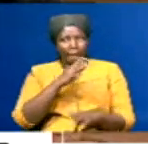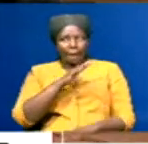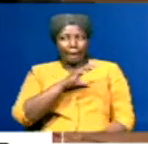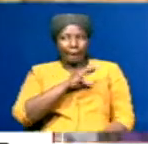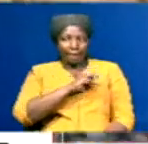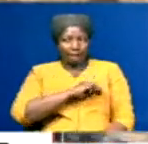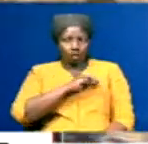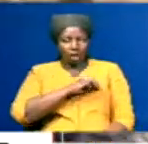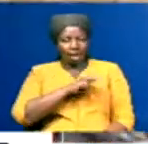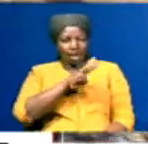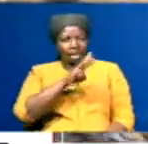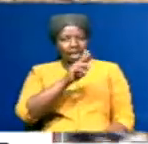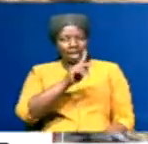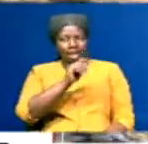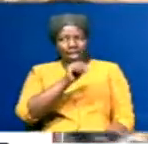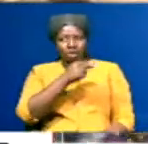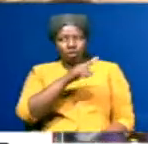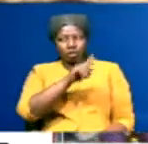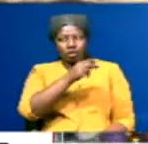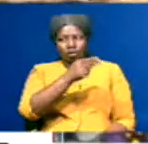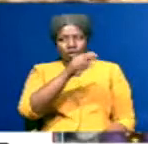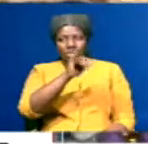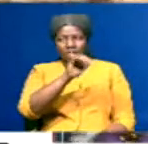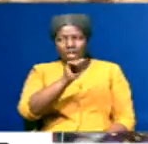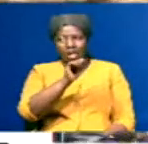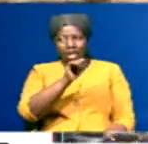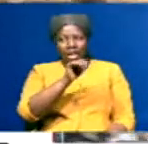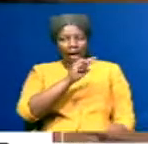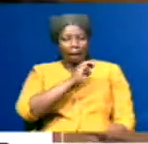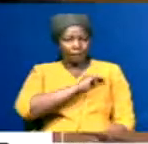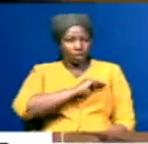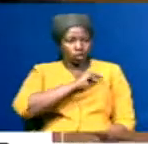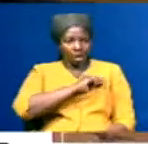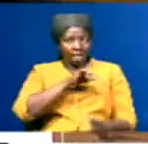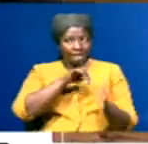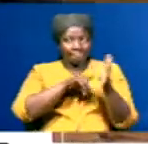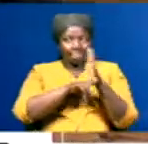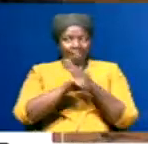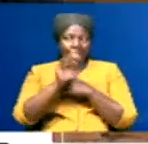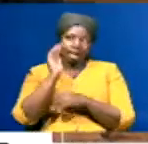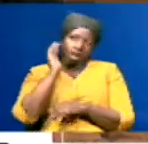Kahuya Mission in Muranga District. But I later on